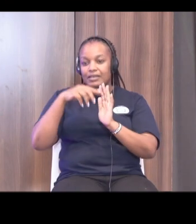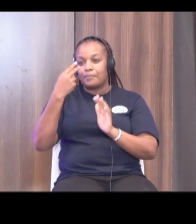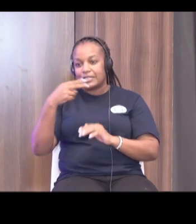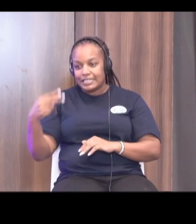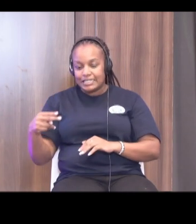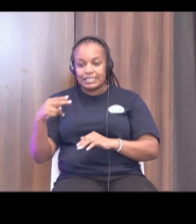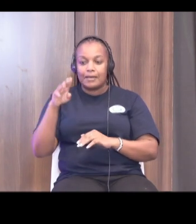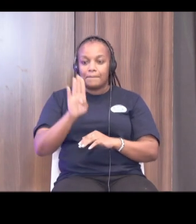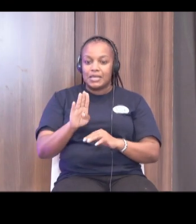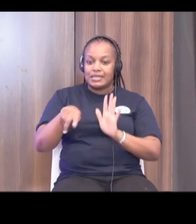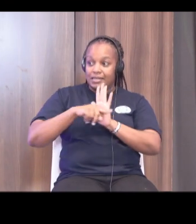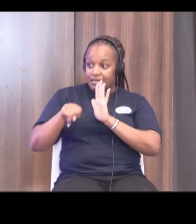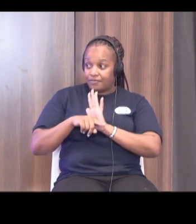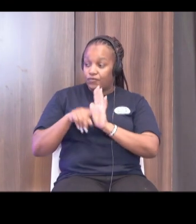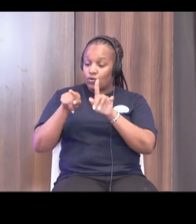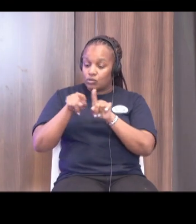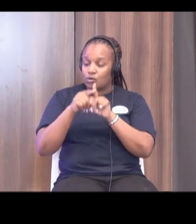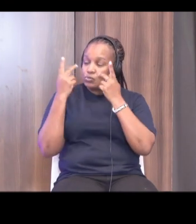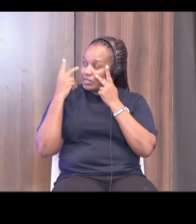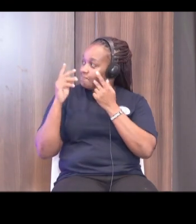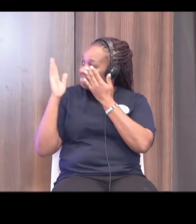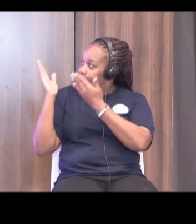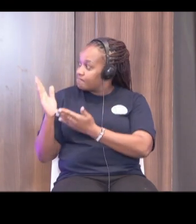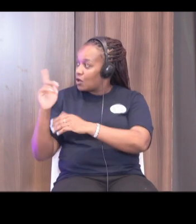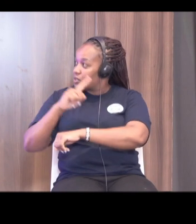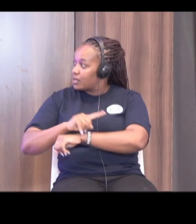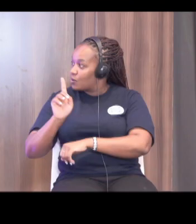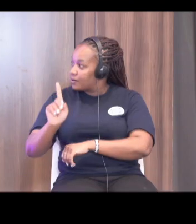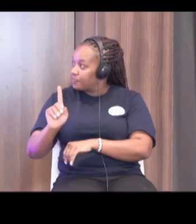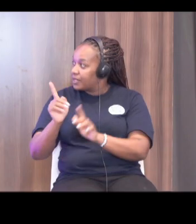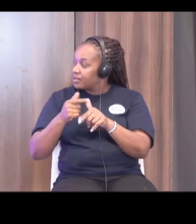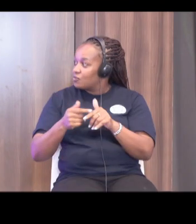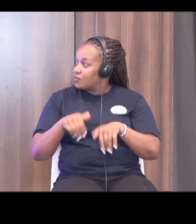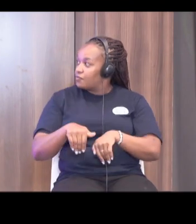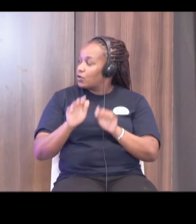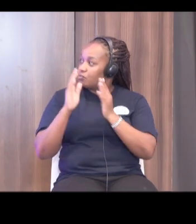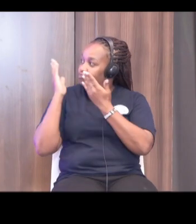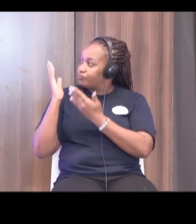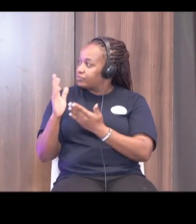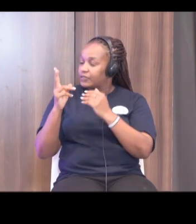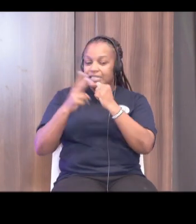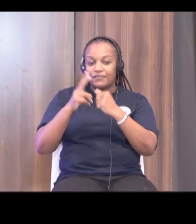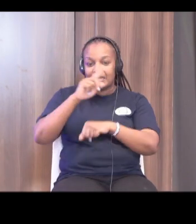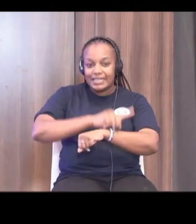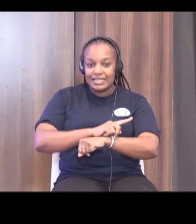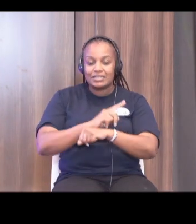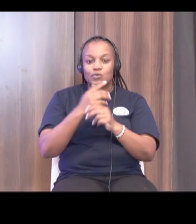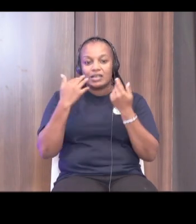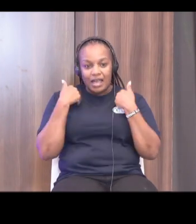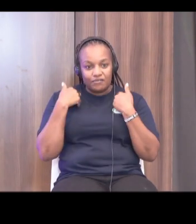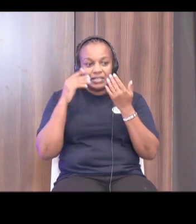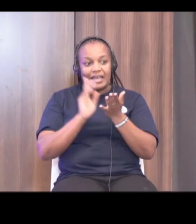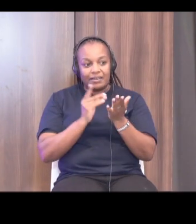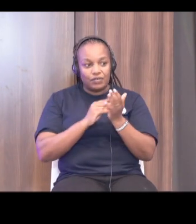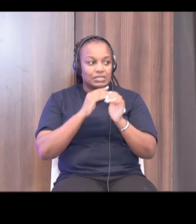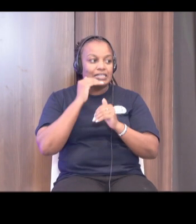1, pre-vaccination blood draw. Vaccination occurs on day 1. Then we follow them, as you can see there, for 7 days, e-diary for the